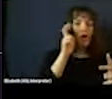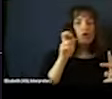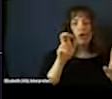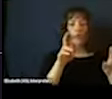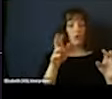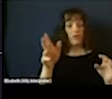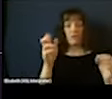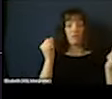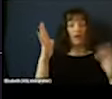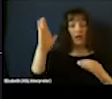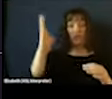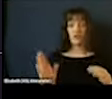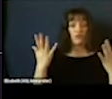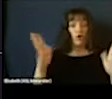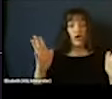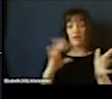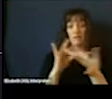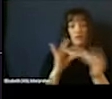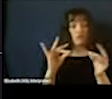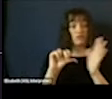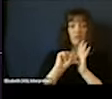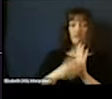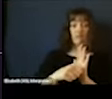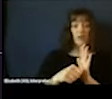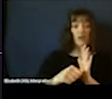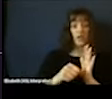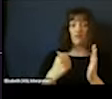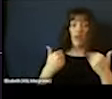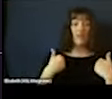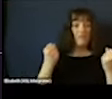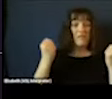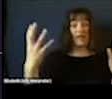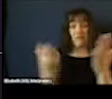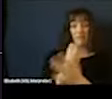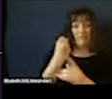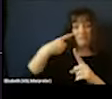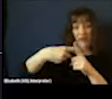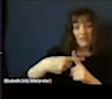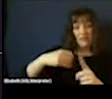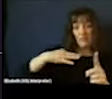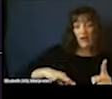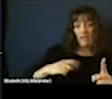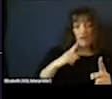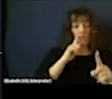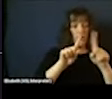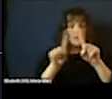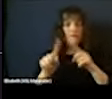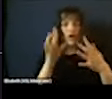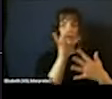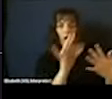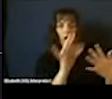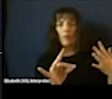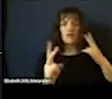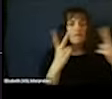particular way of accessing data. The more ways you can introduce, the more advantages you offer, the more things you will perceive in